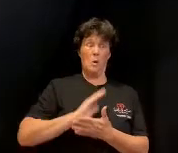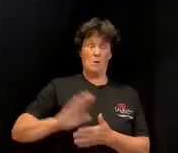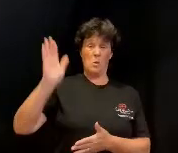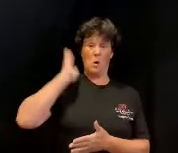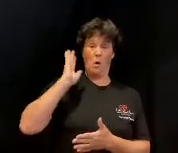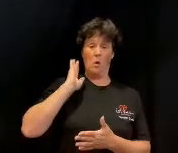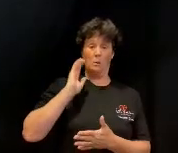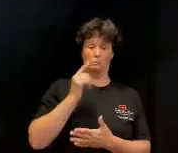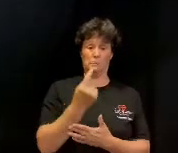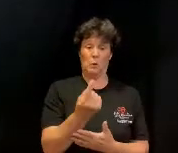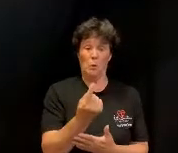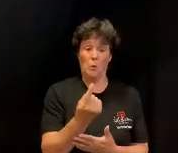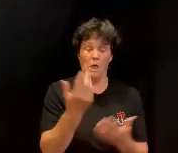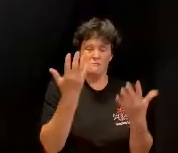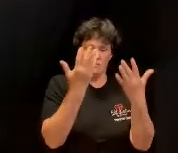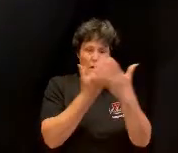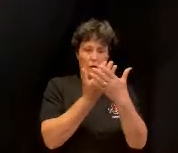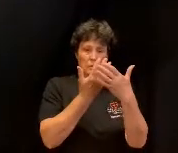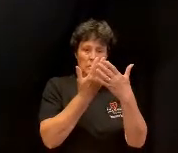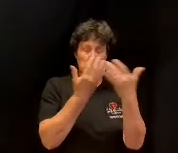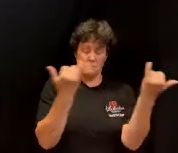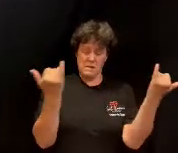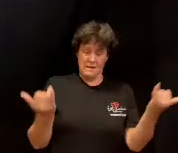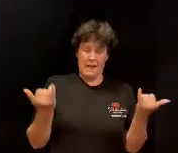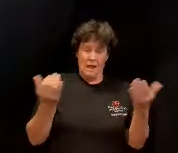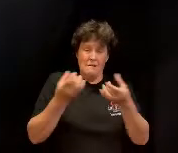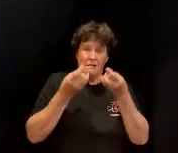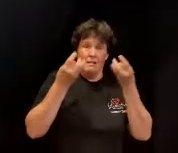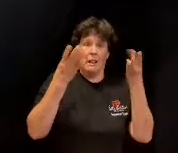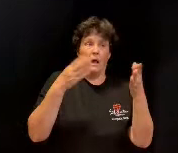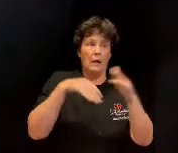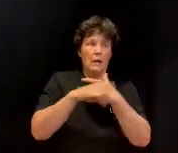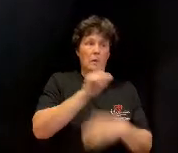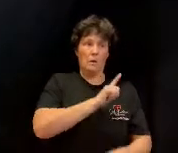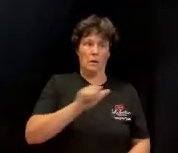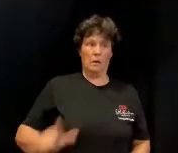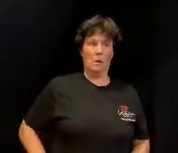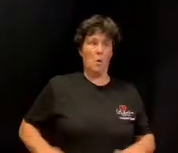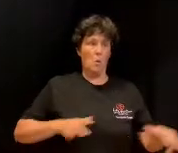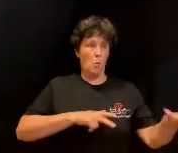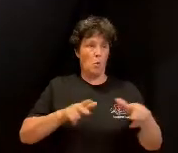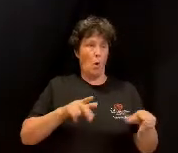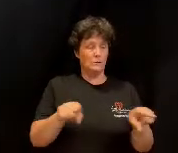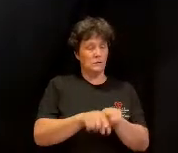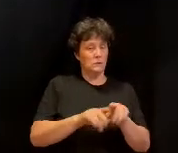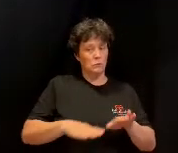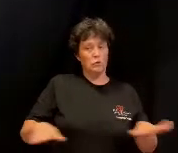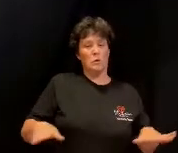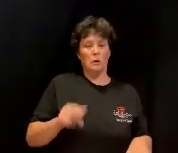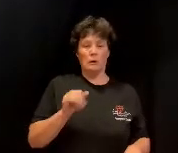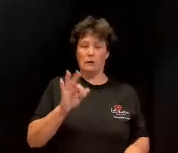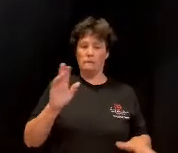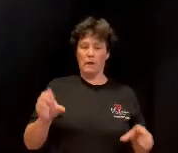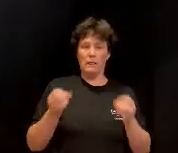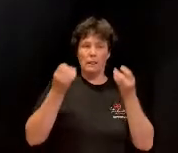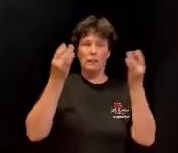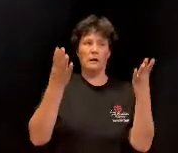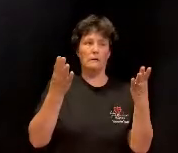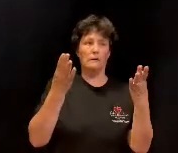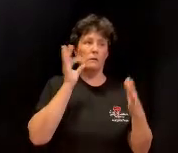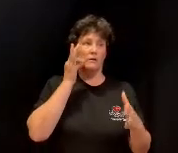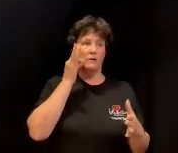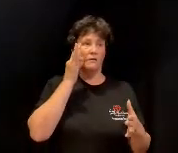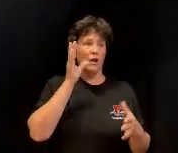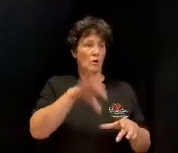darkness, but now you are light in the Lord. Walk as children of light. For the fruit of the Spirit is in